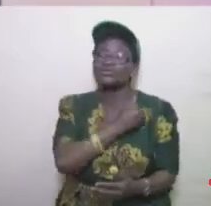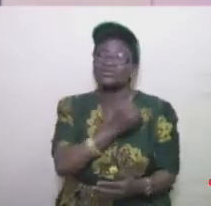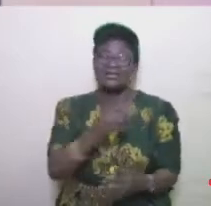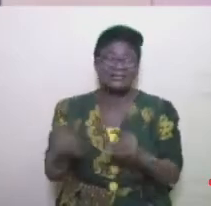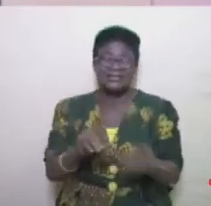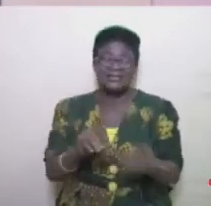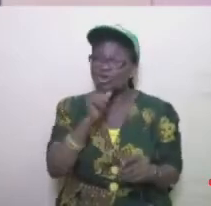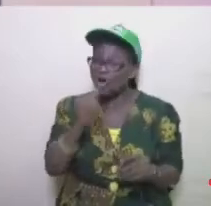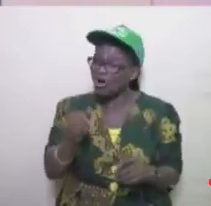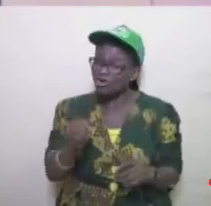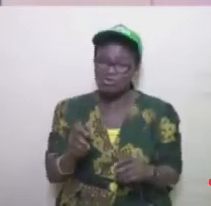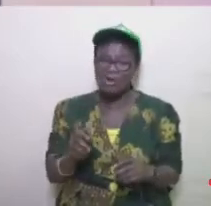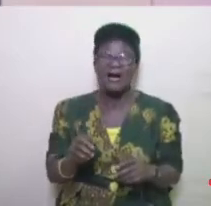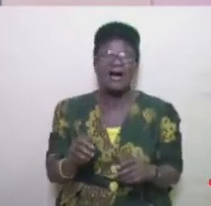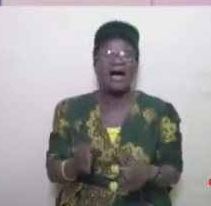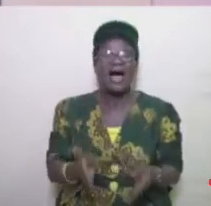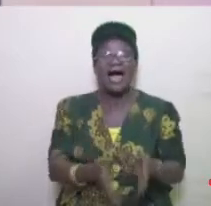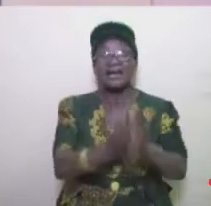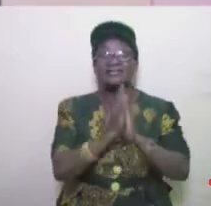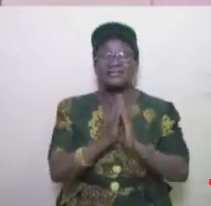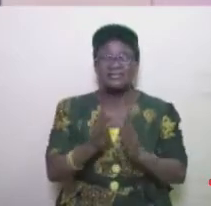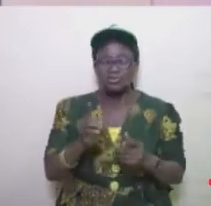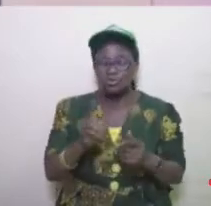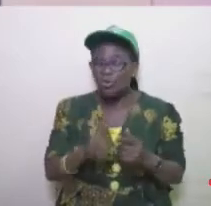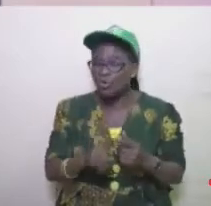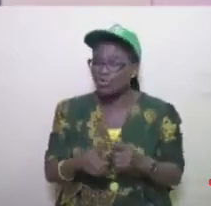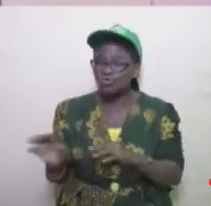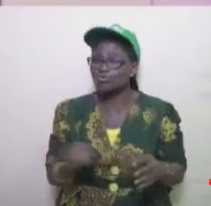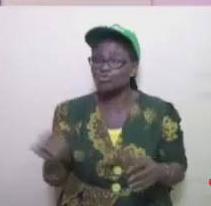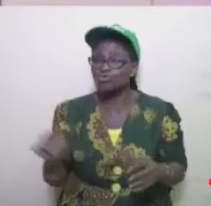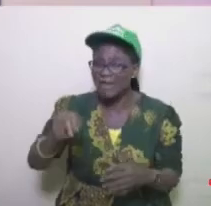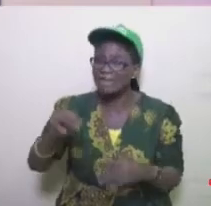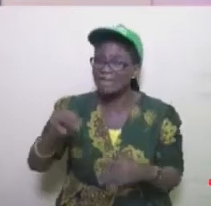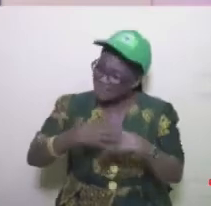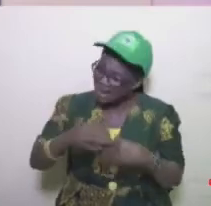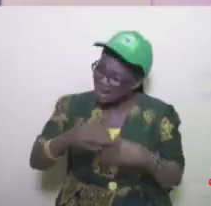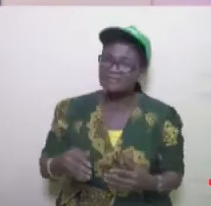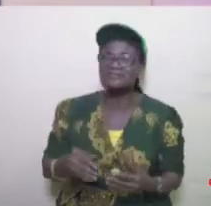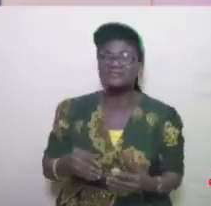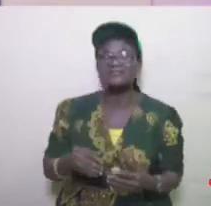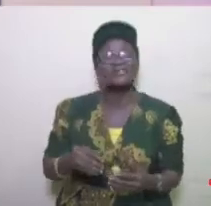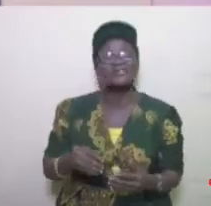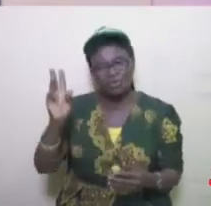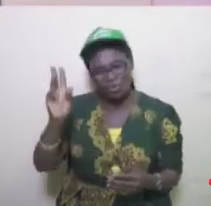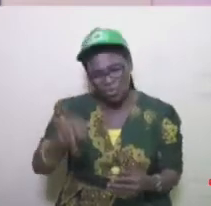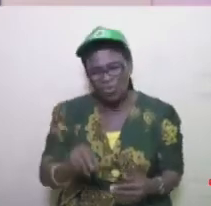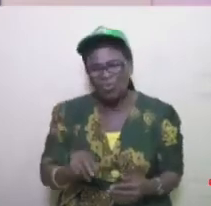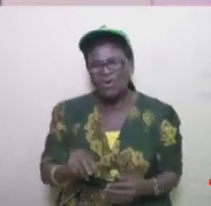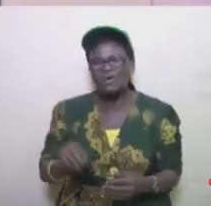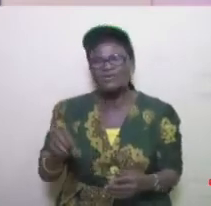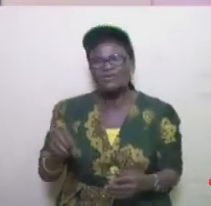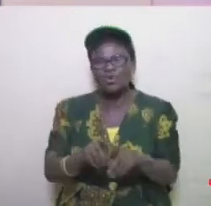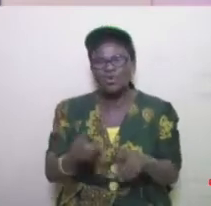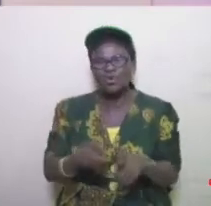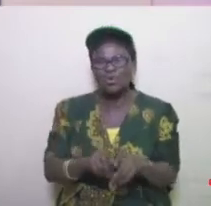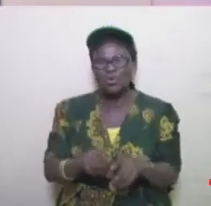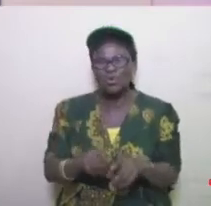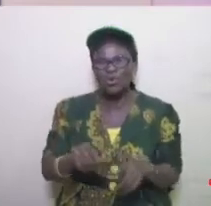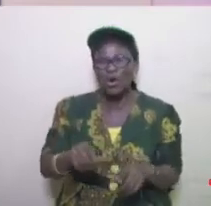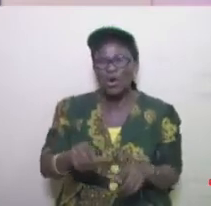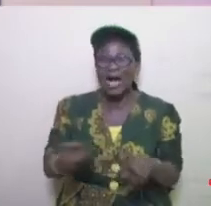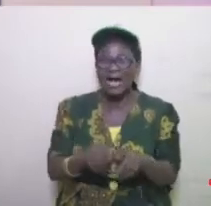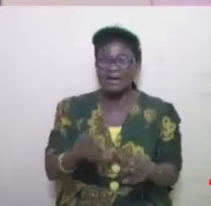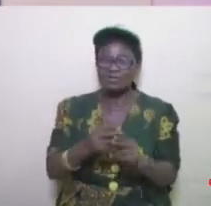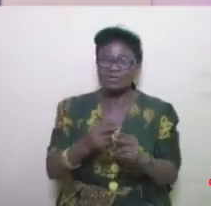myself, if I'm Joseph, and Potiphar has to call to the palace. Because as